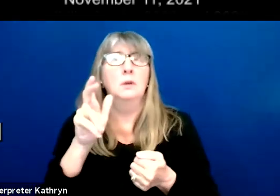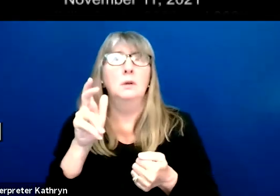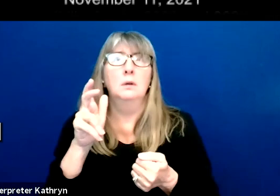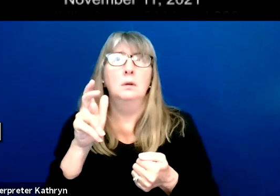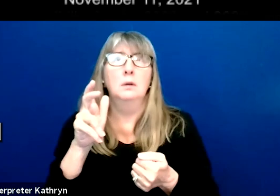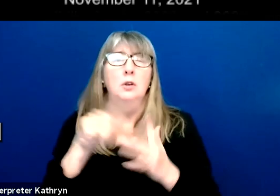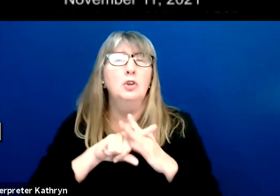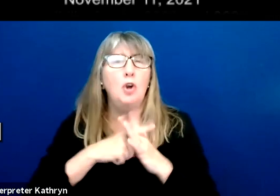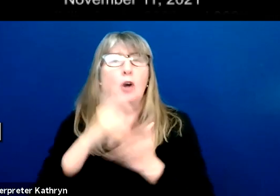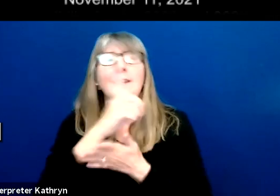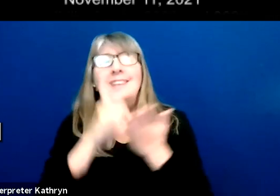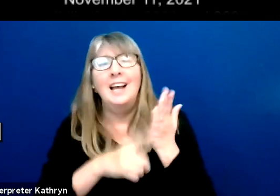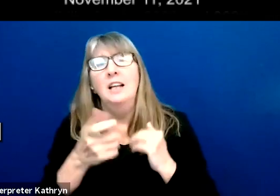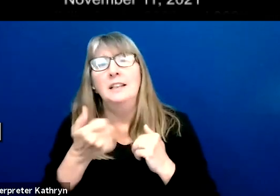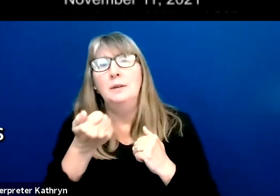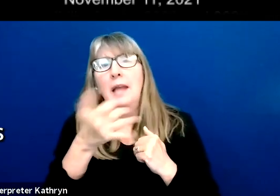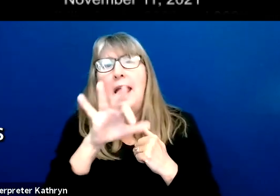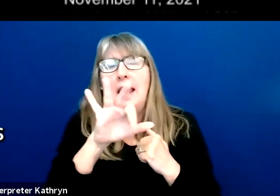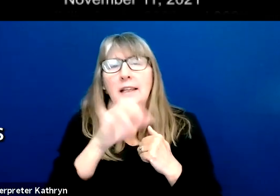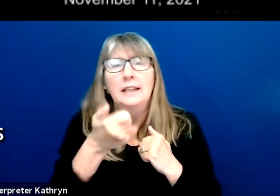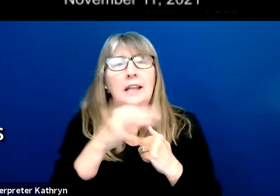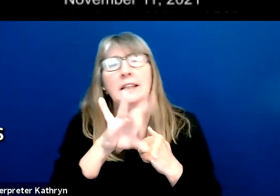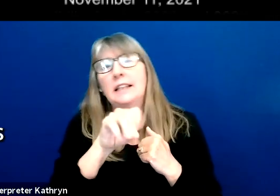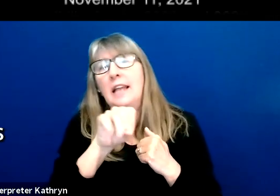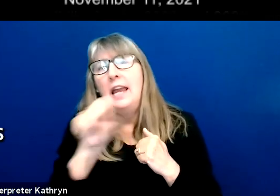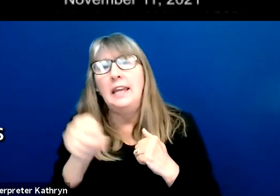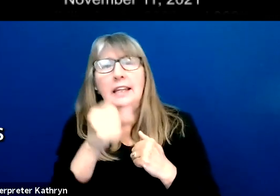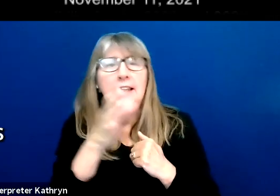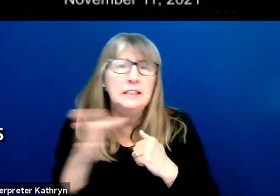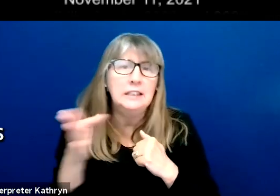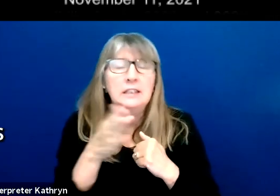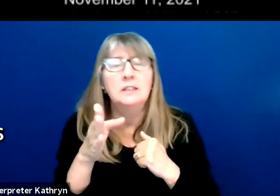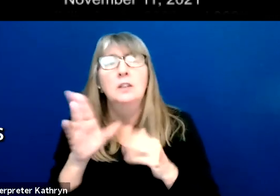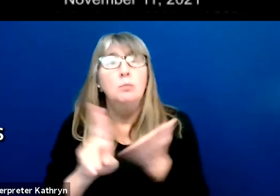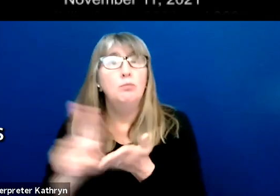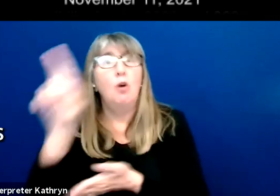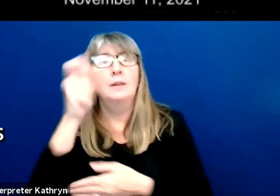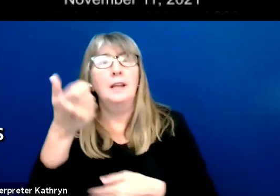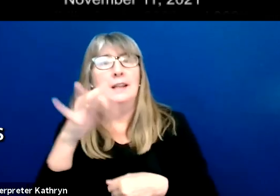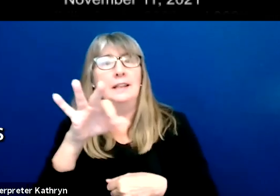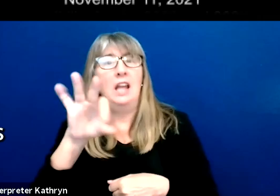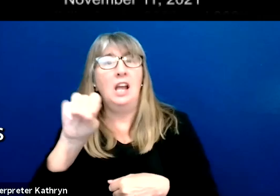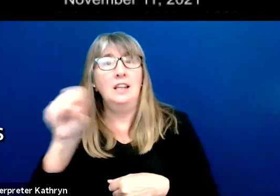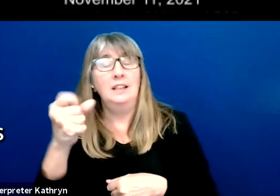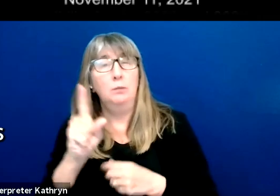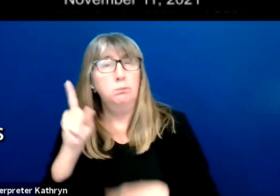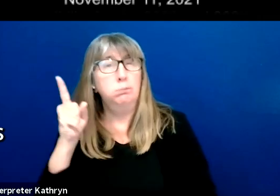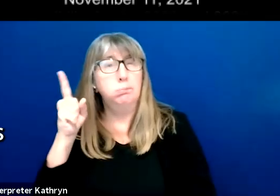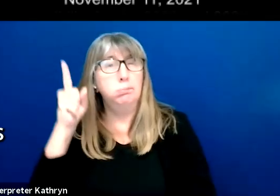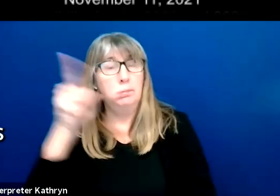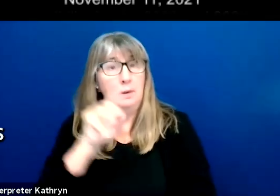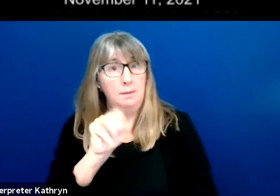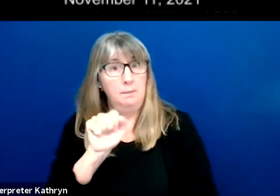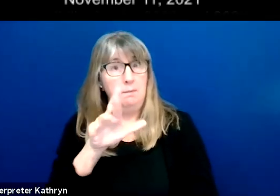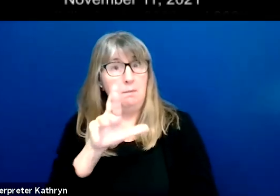started to design in the mid 80s, was launched in the early 90s, and was on its way to Mars when I was